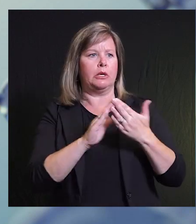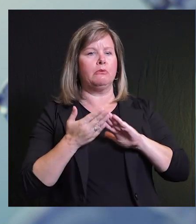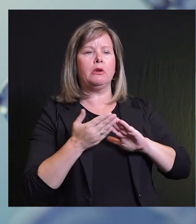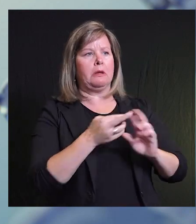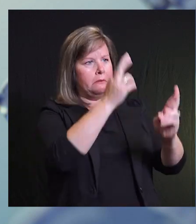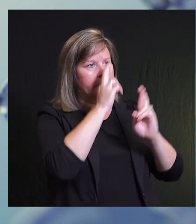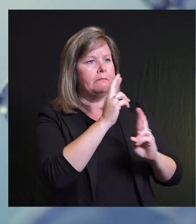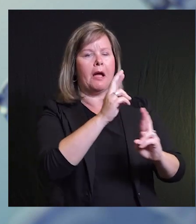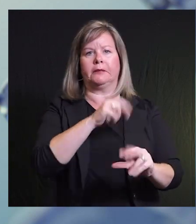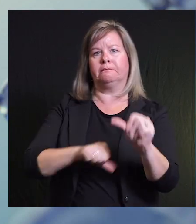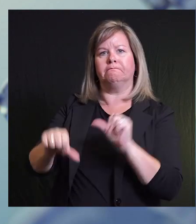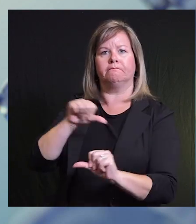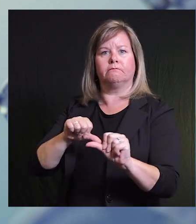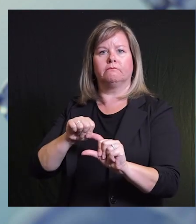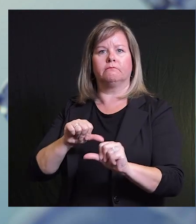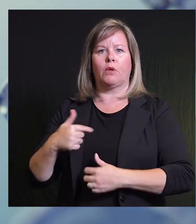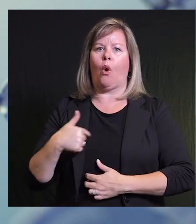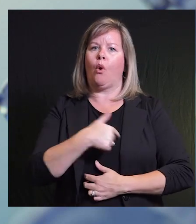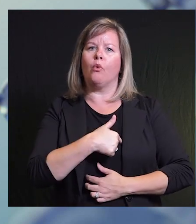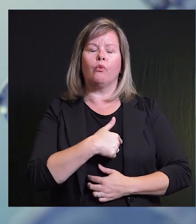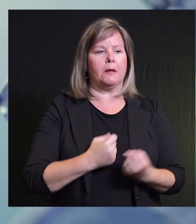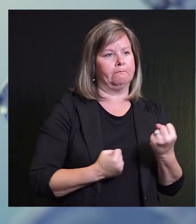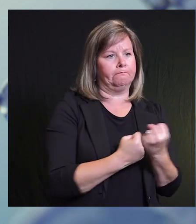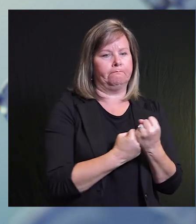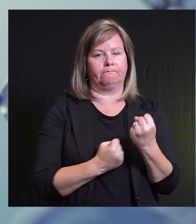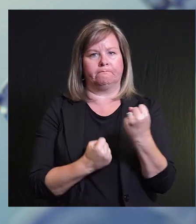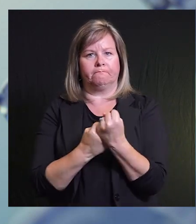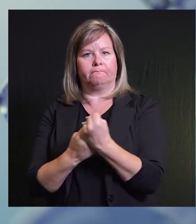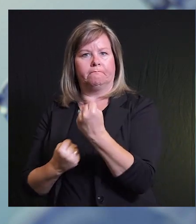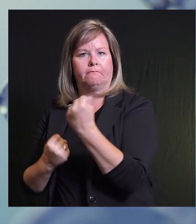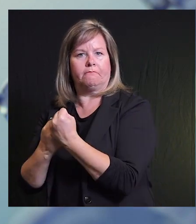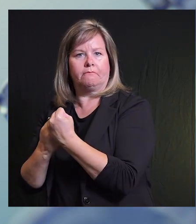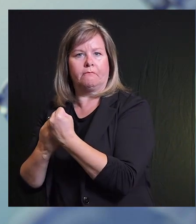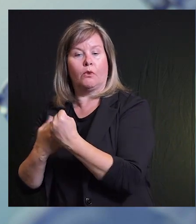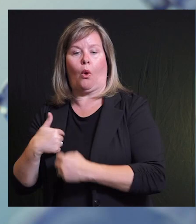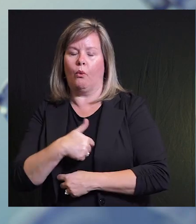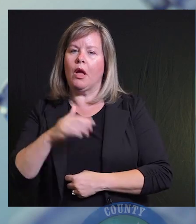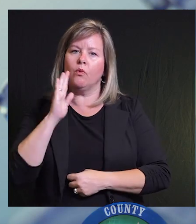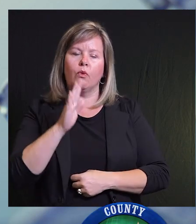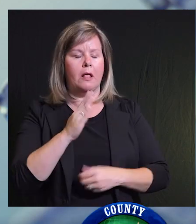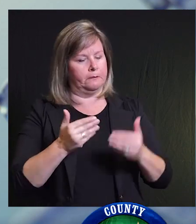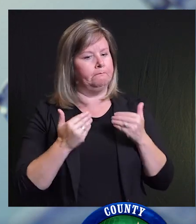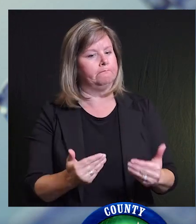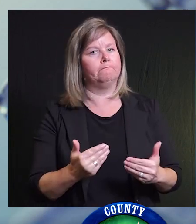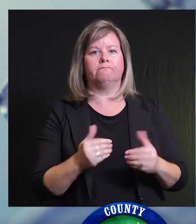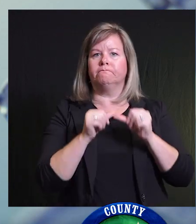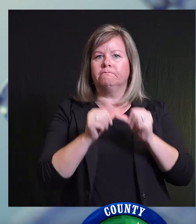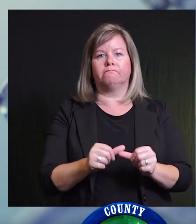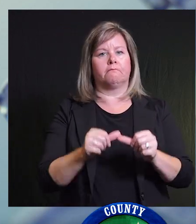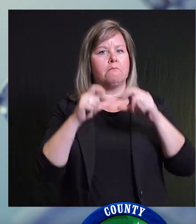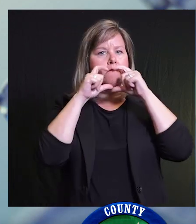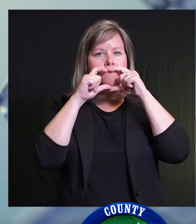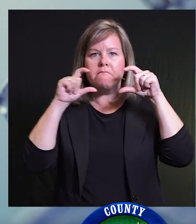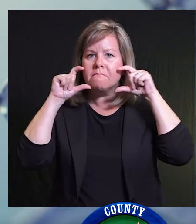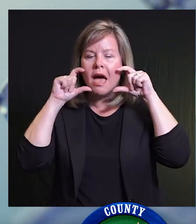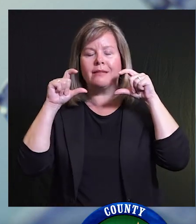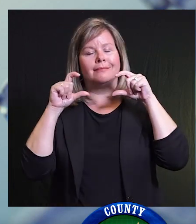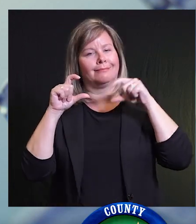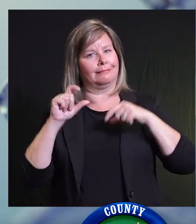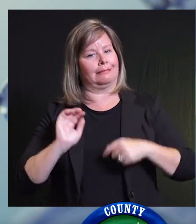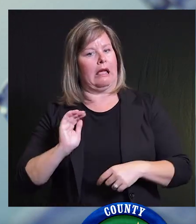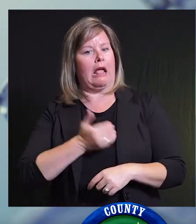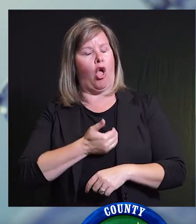community, that they would be standing alongside us in wearing masks and following the other public health prevention techniques